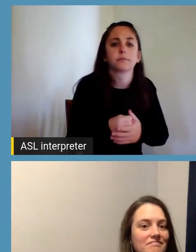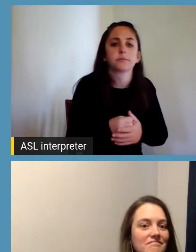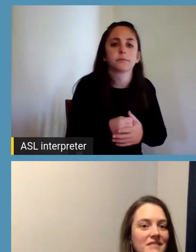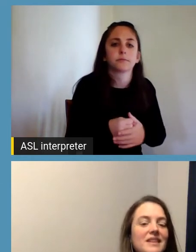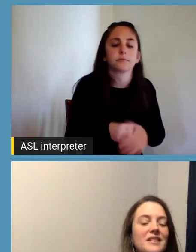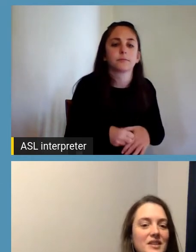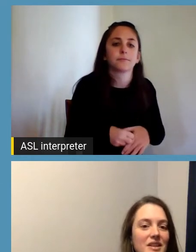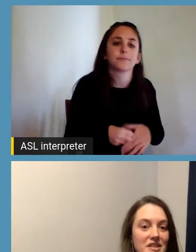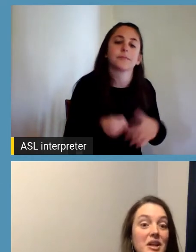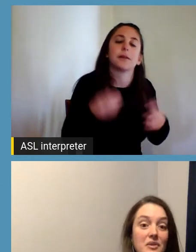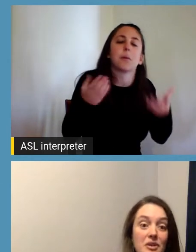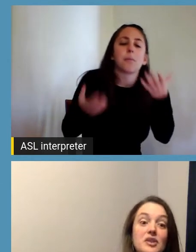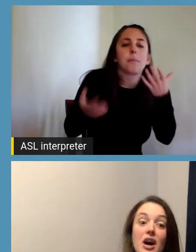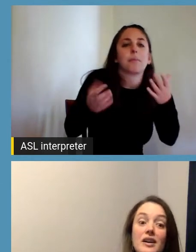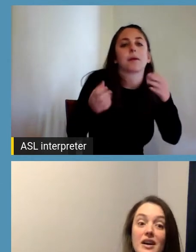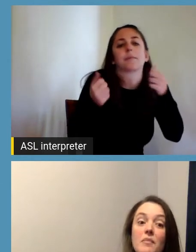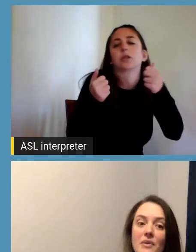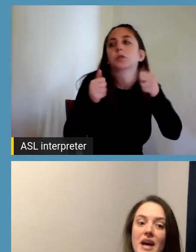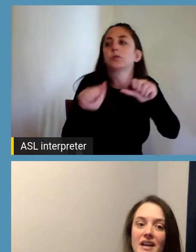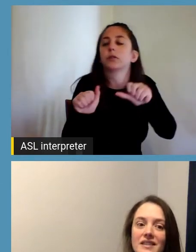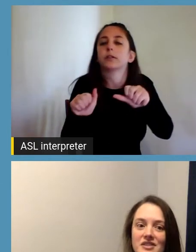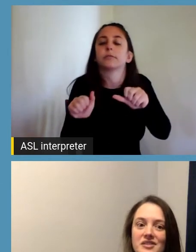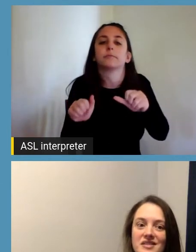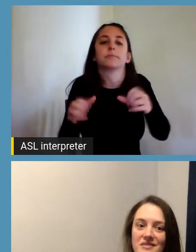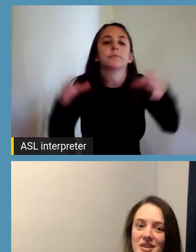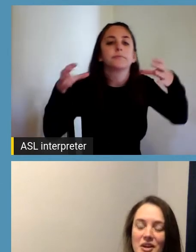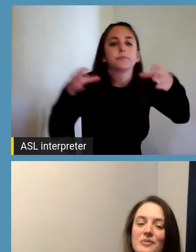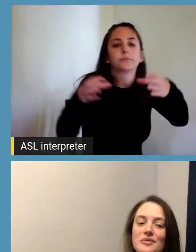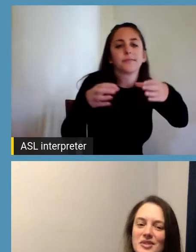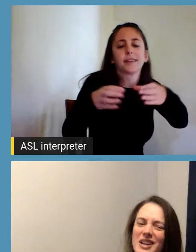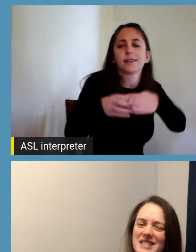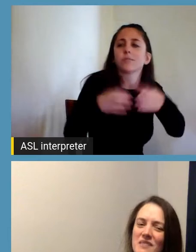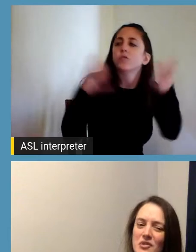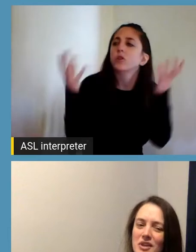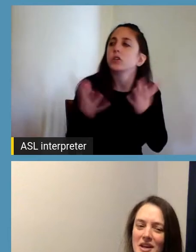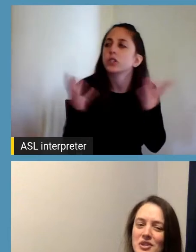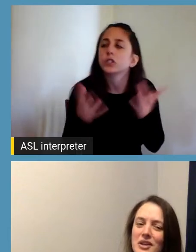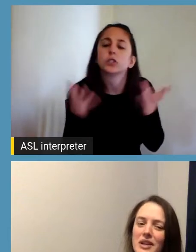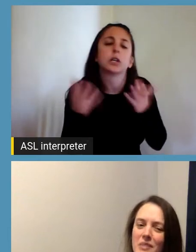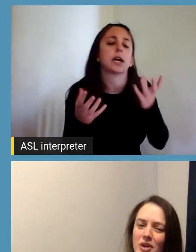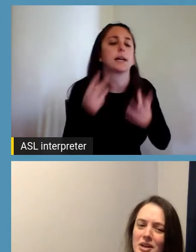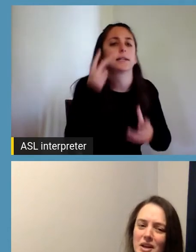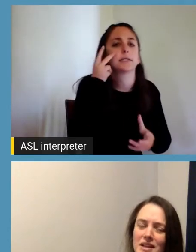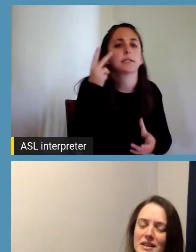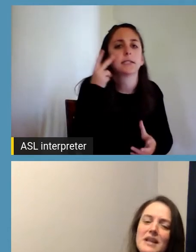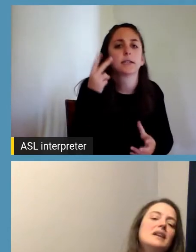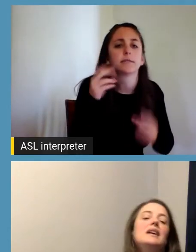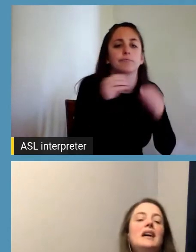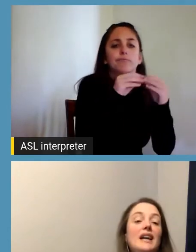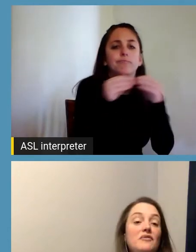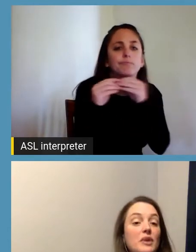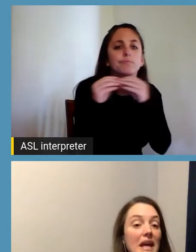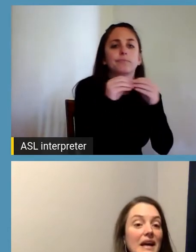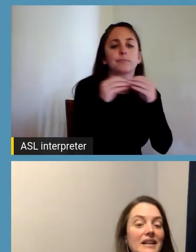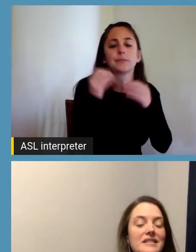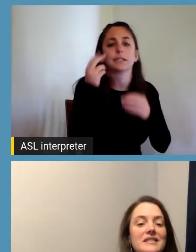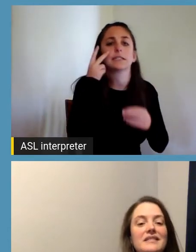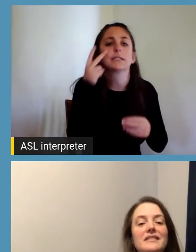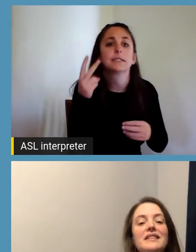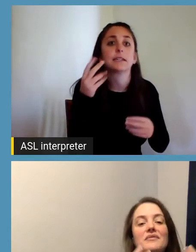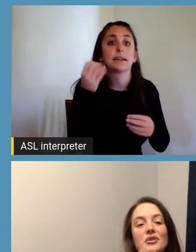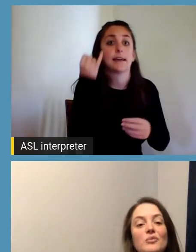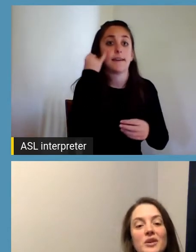to get together and talk about that and just, try to see if you can actually collaborate on it. And if you